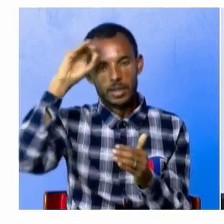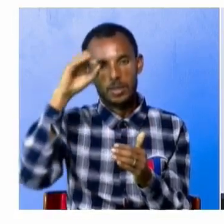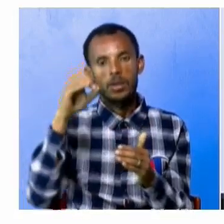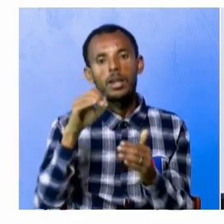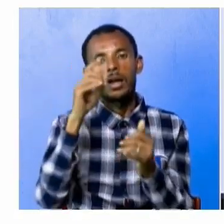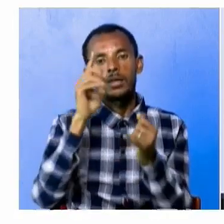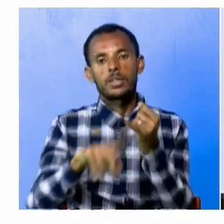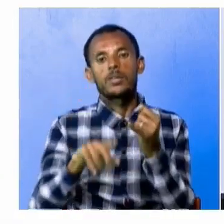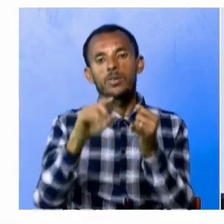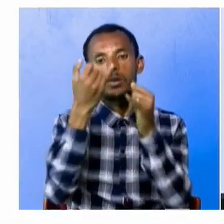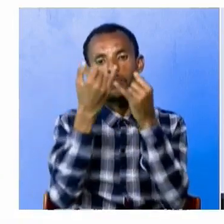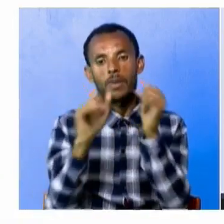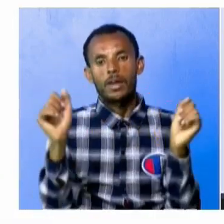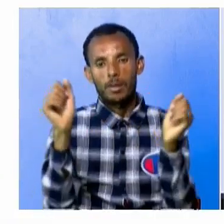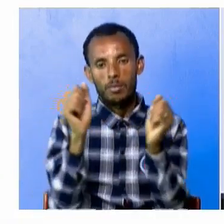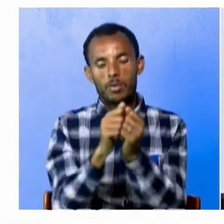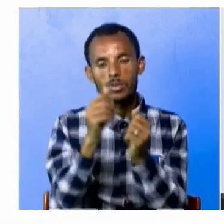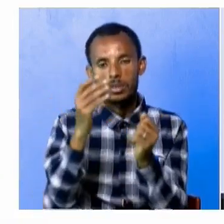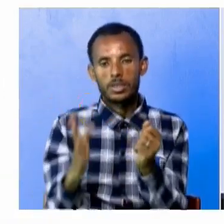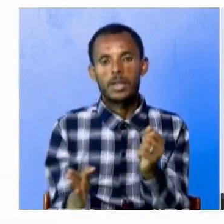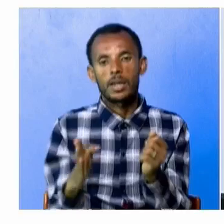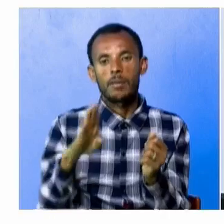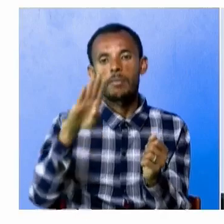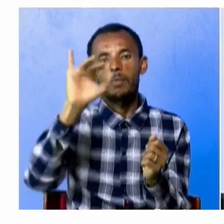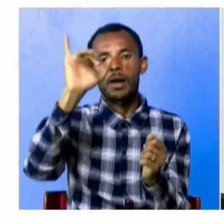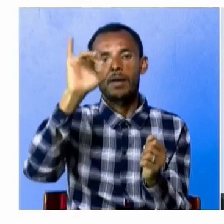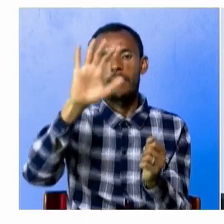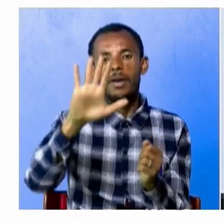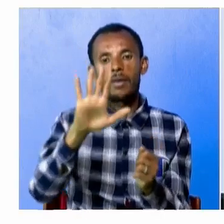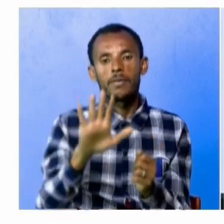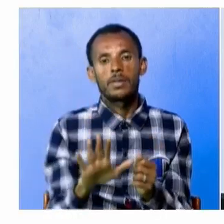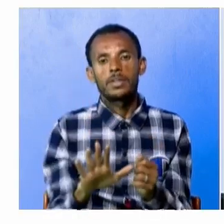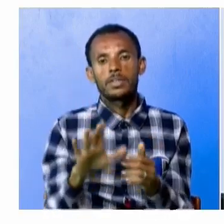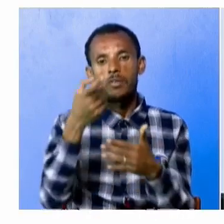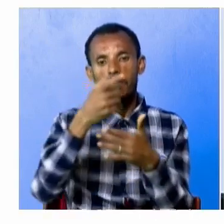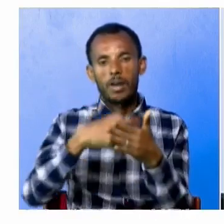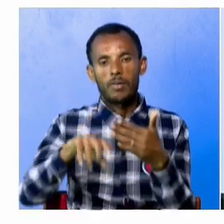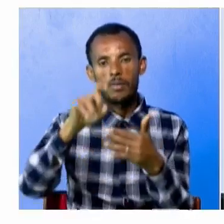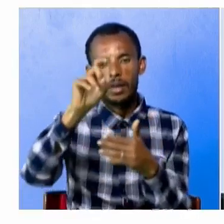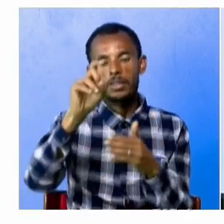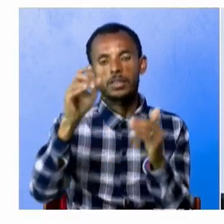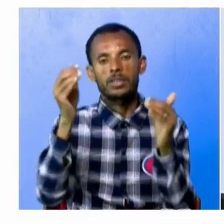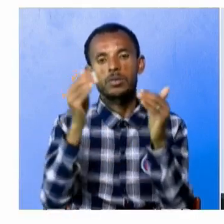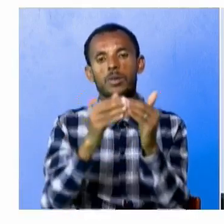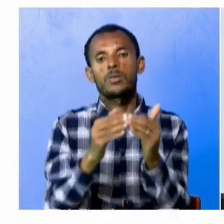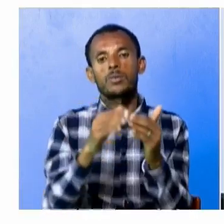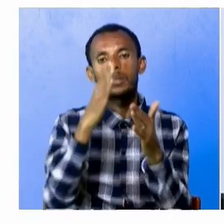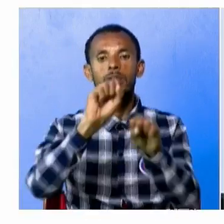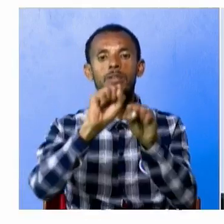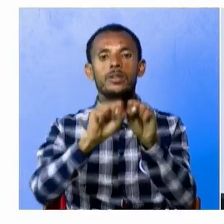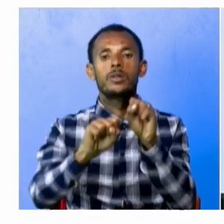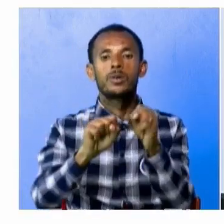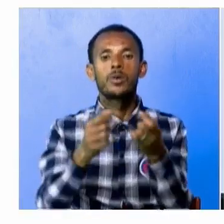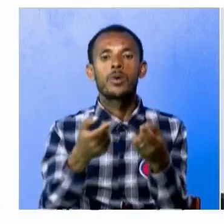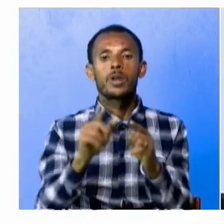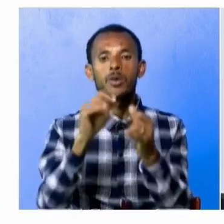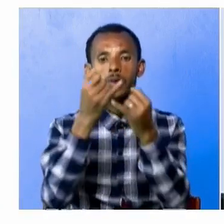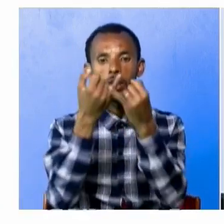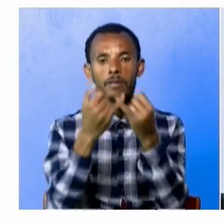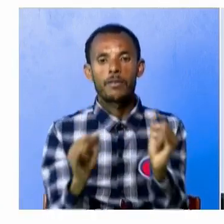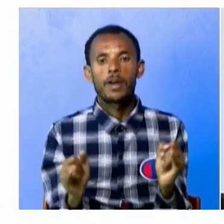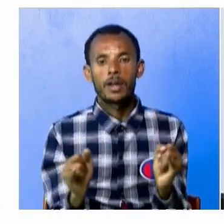can divide both sides by 5, and the value of x will be some number, okay? When you